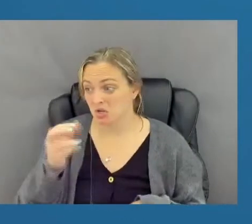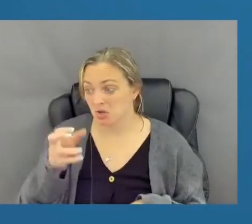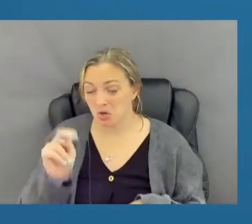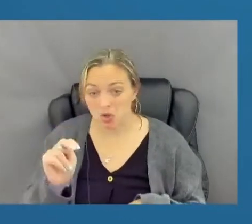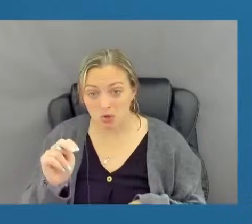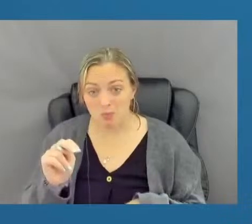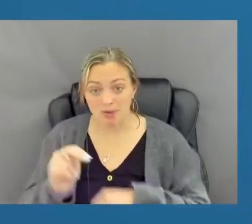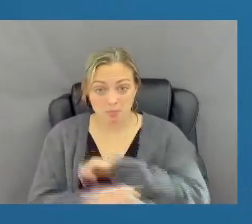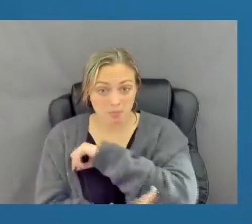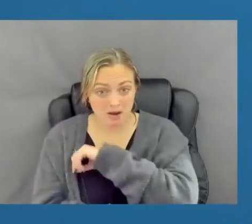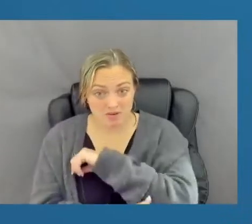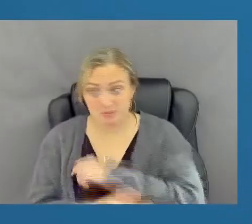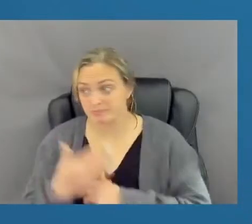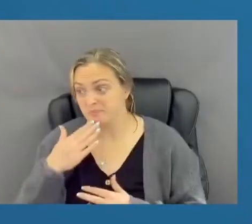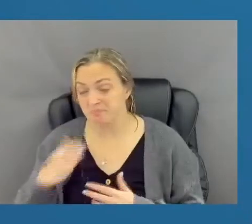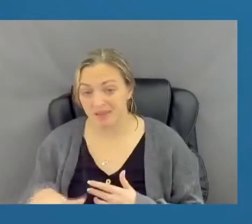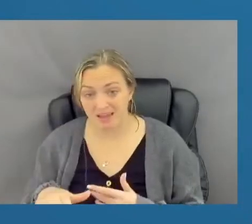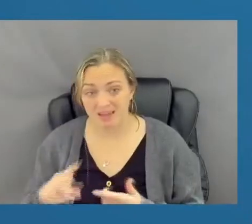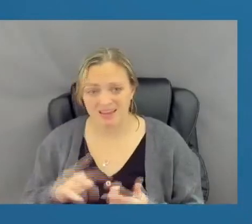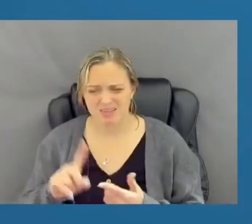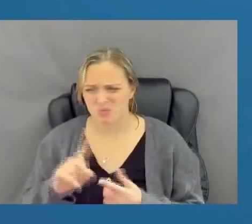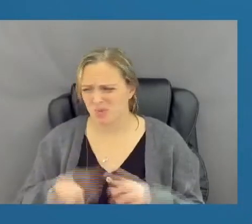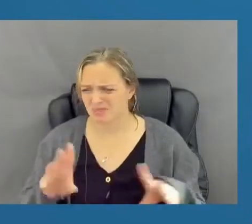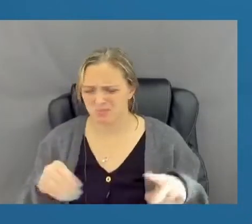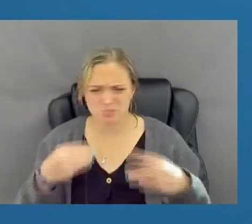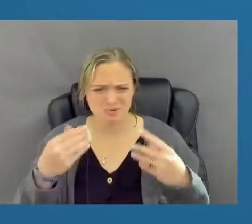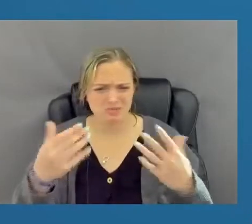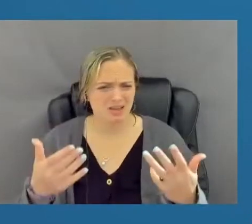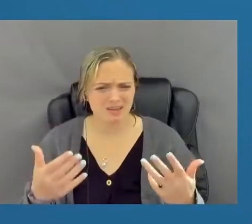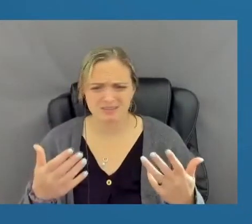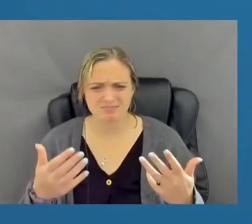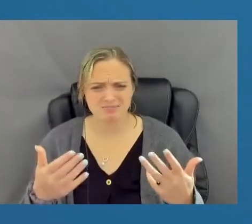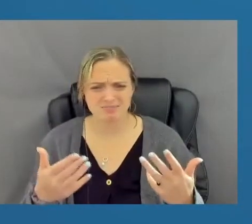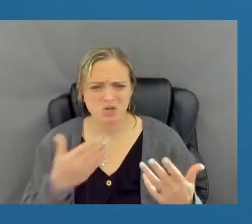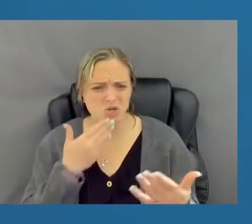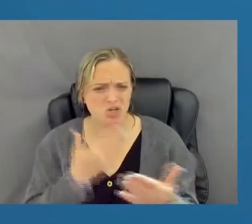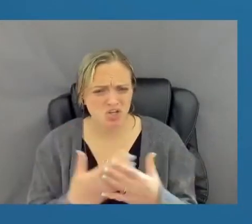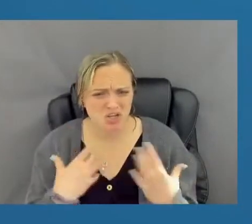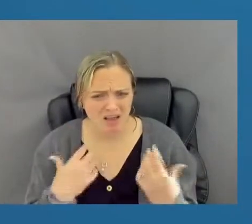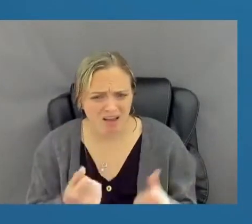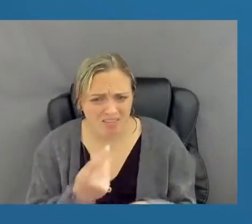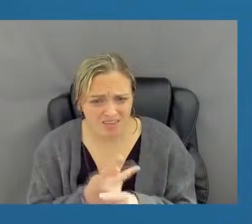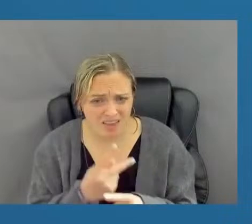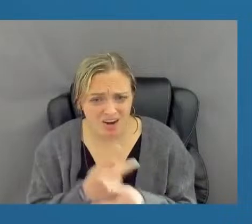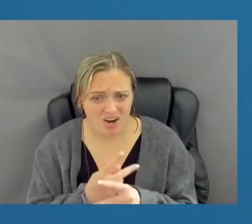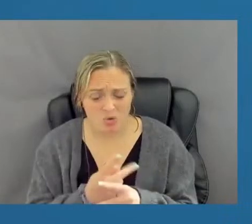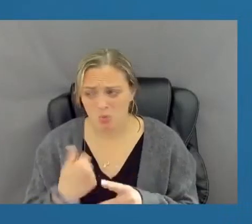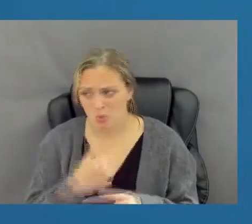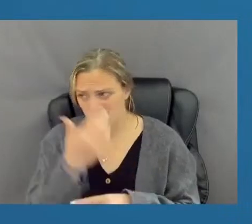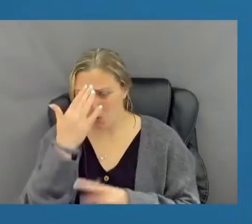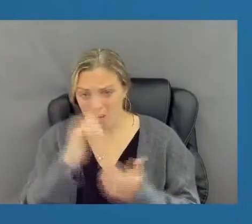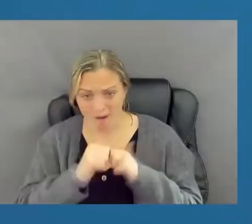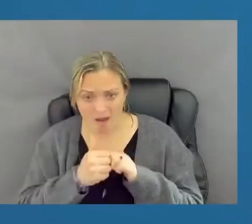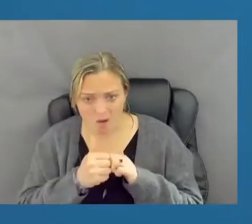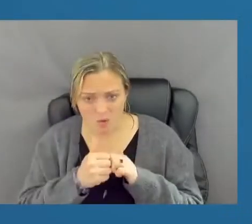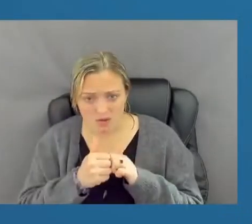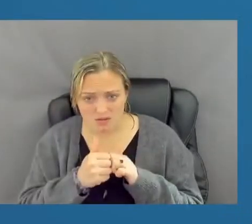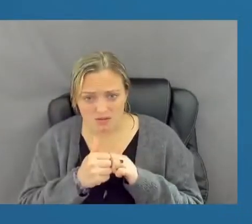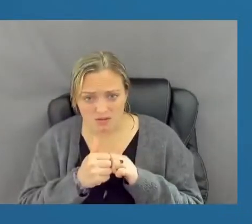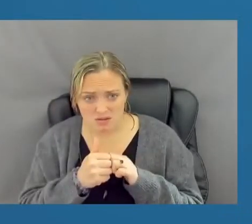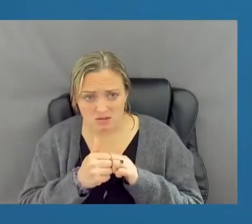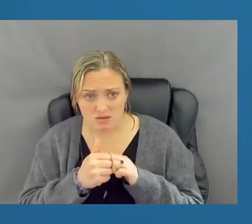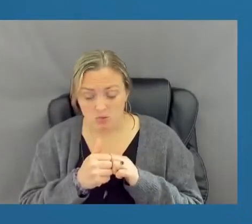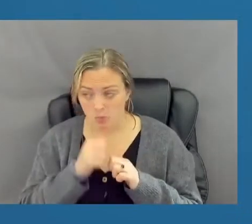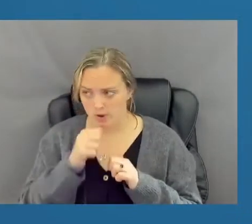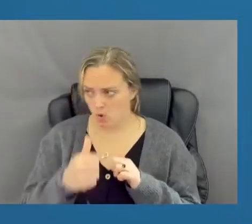if we can't provide the dignity of just being able to get back good health when you're sick, when we know how to do it, it's not that we don't have the cures